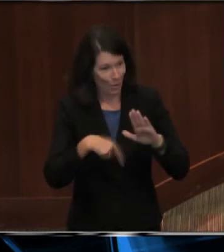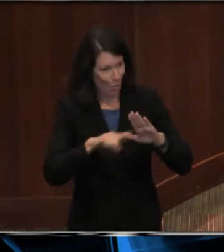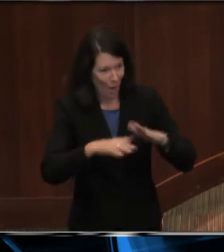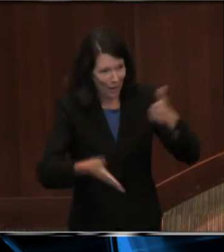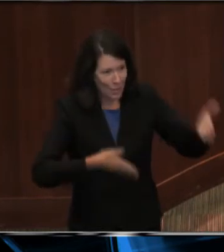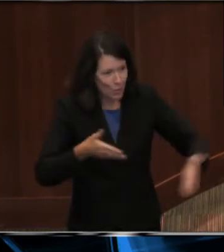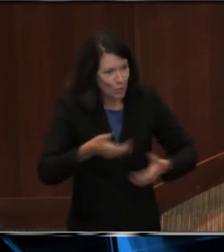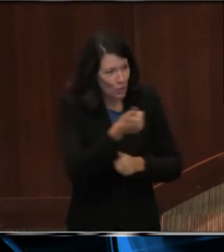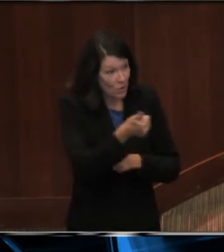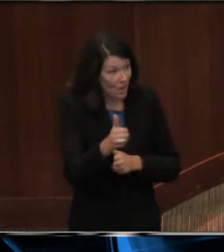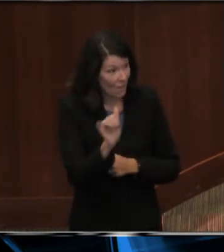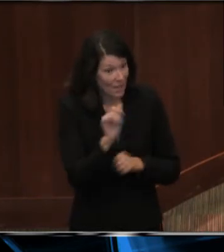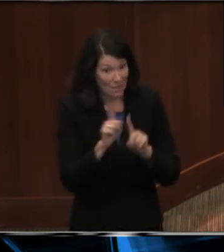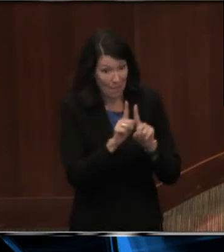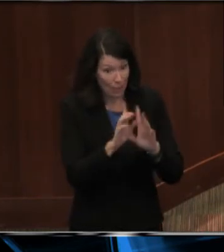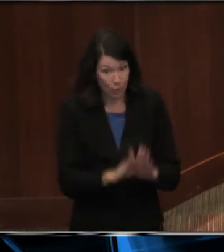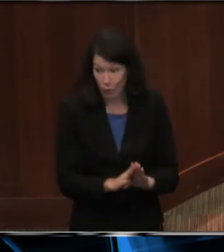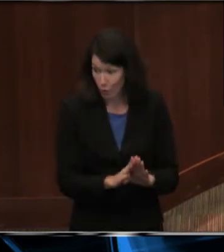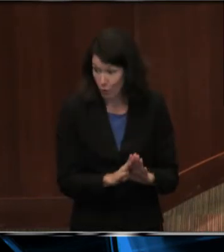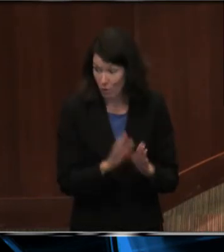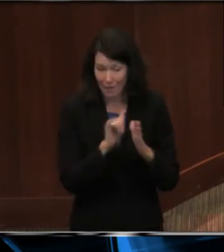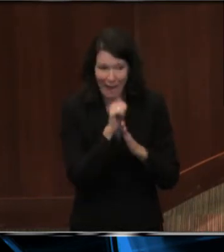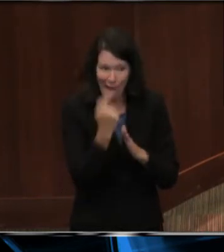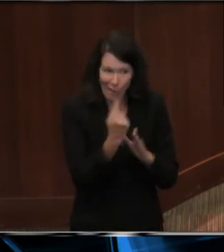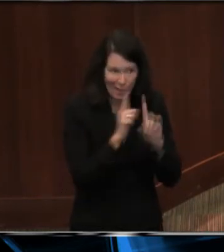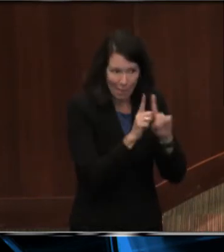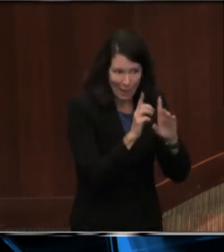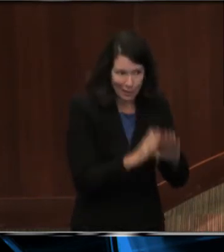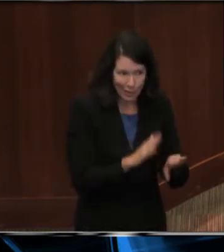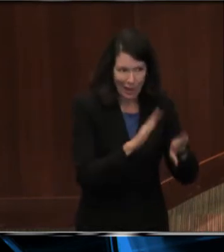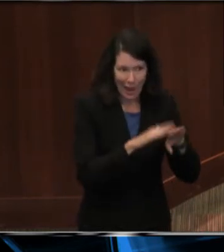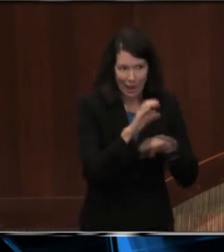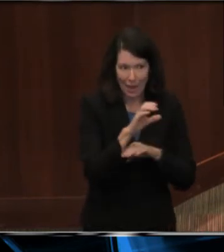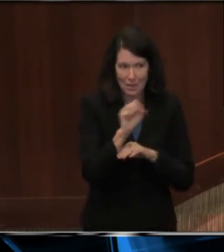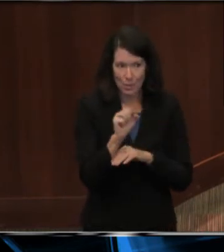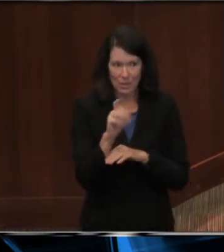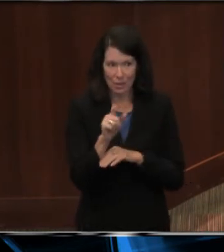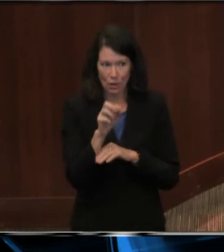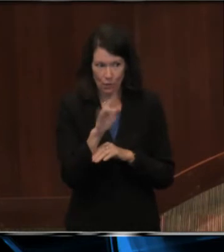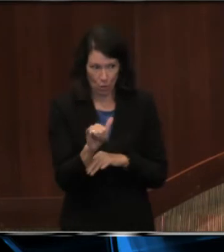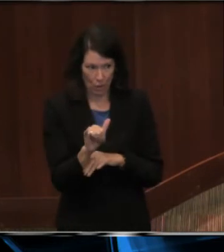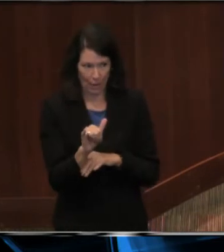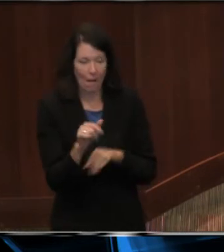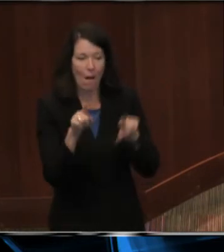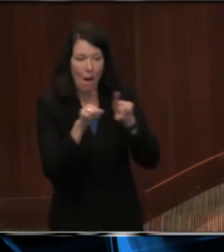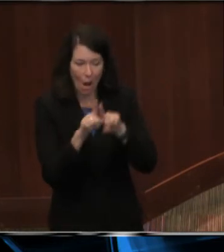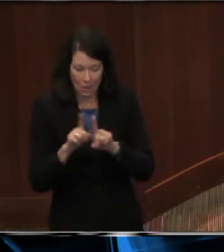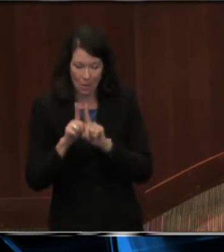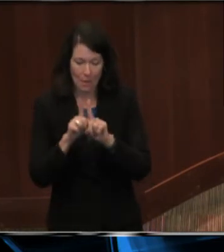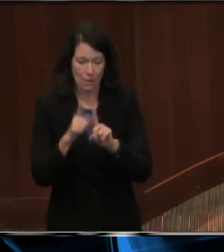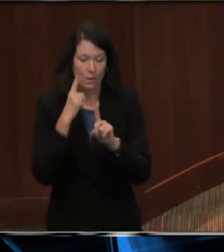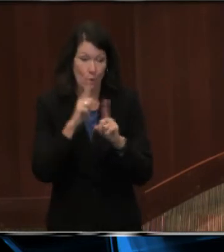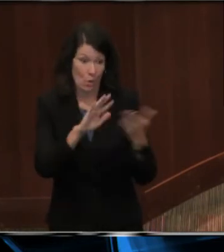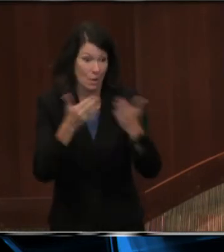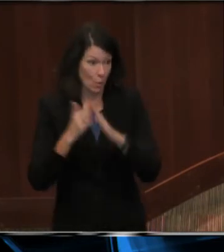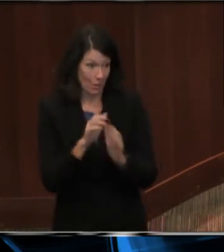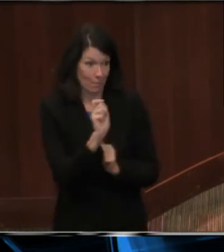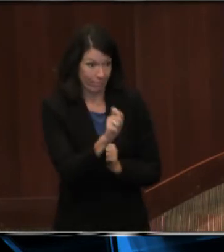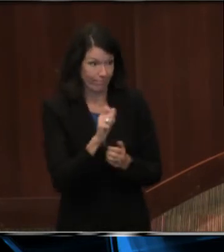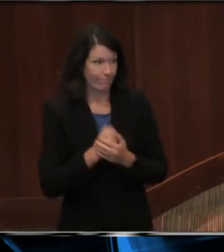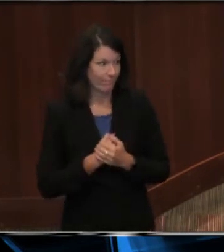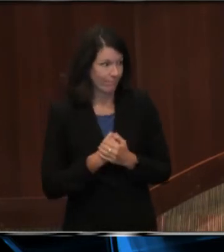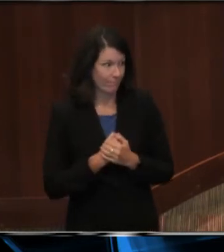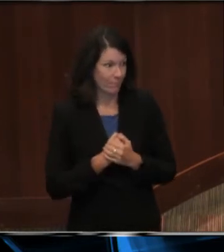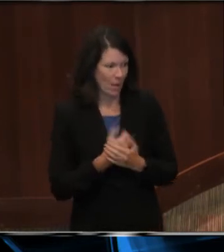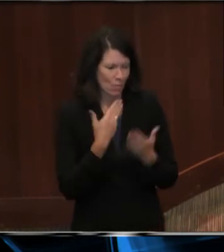yourselves as mentors. You're absolutely not just mentors at the Colorado Springs Conservatory. You are mentors for our community, and